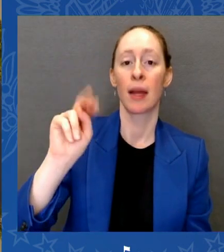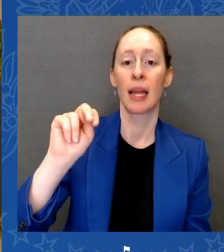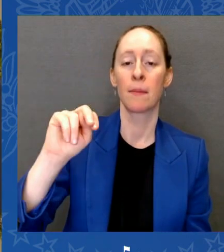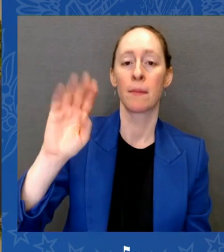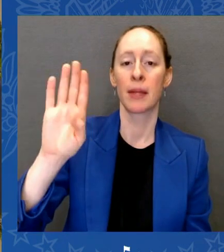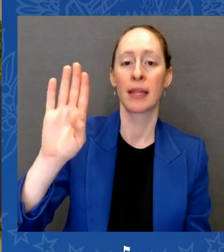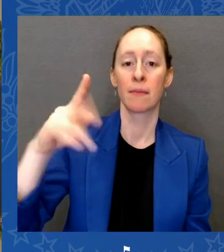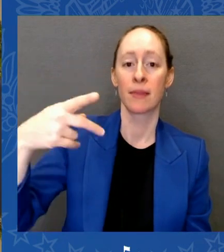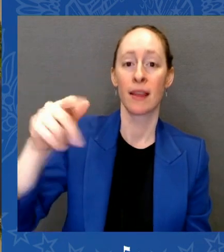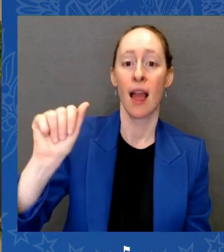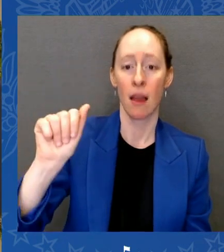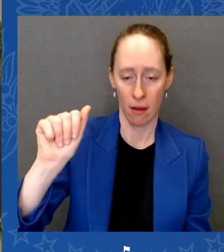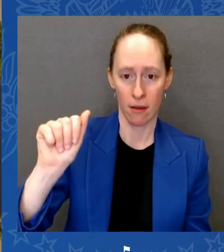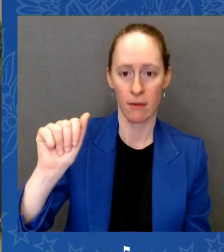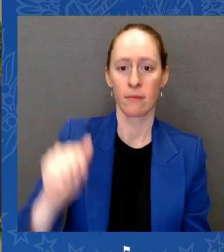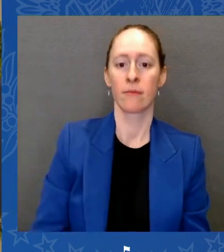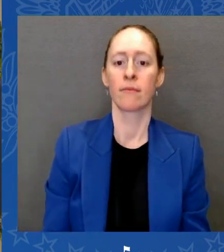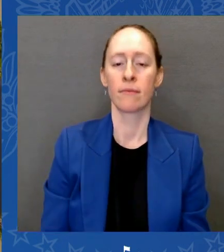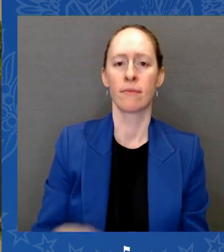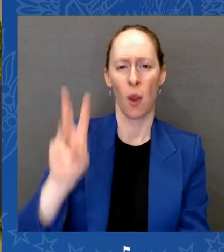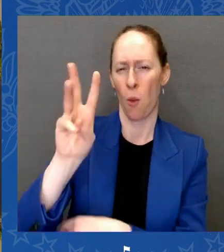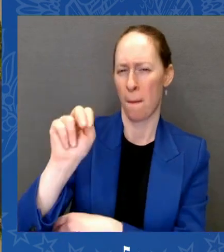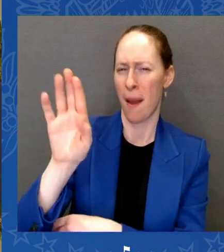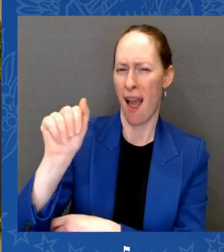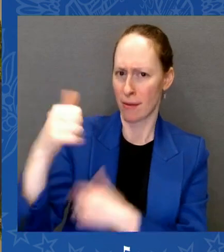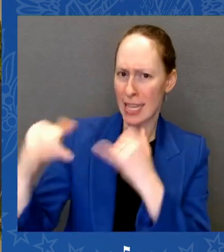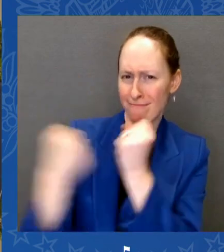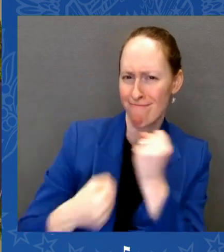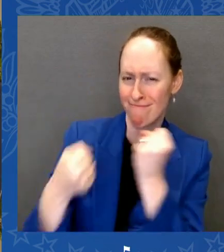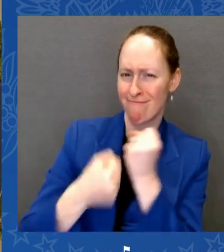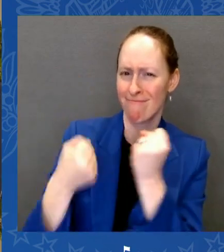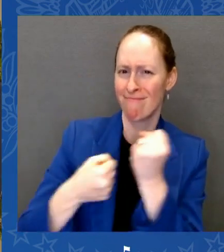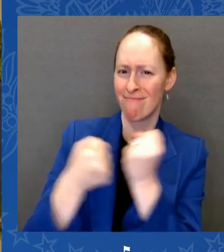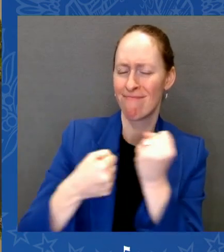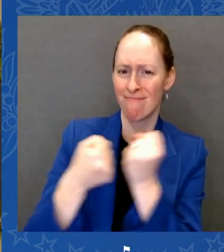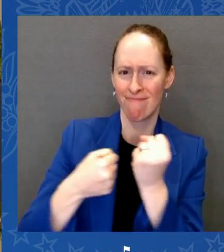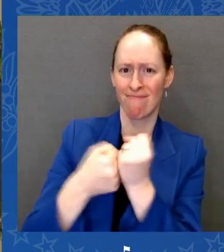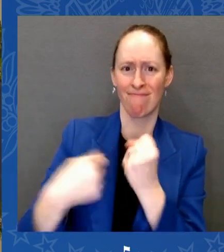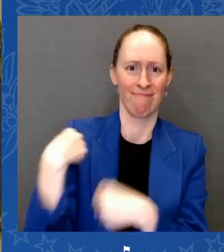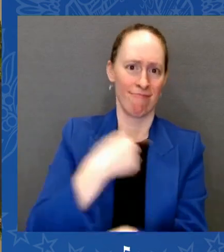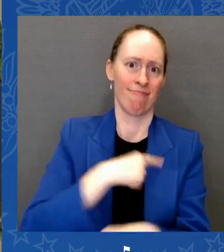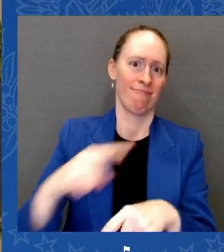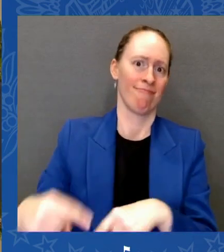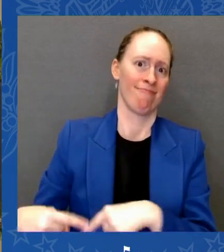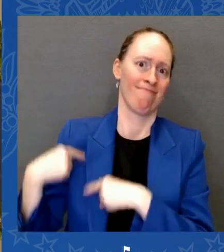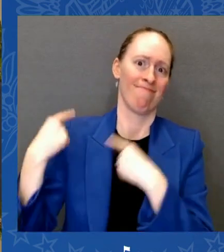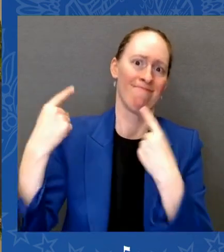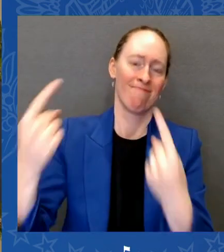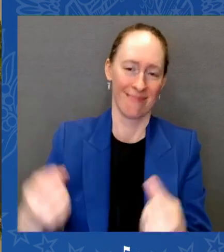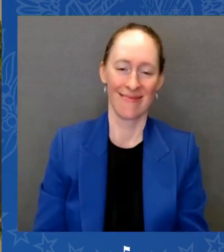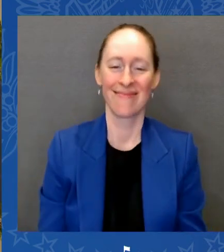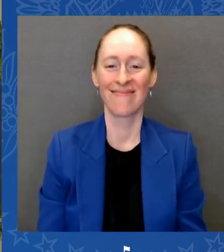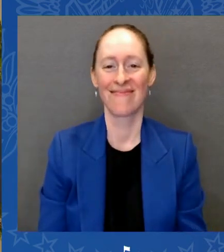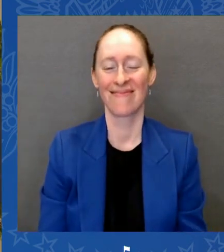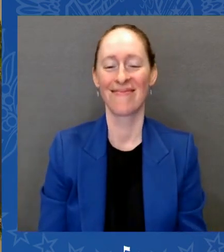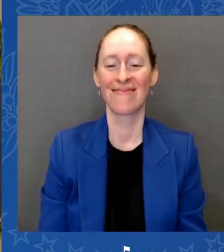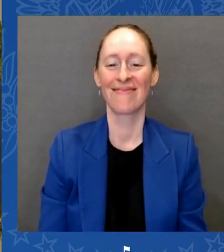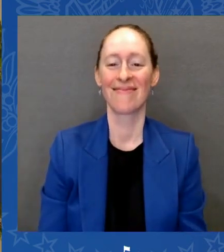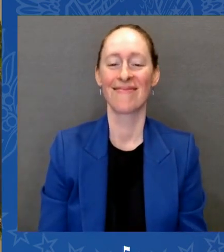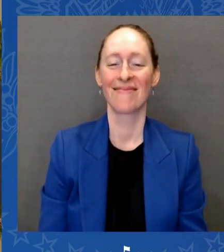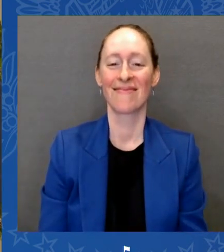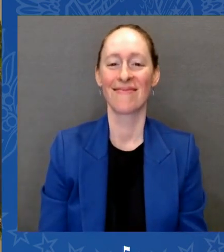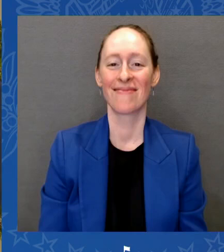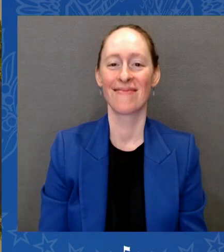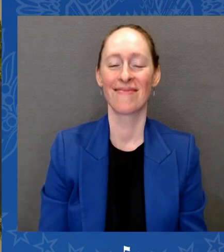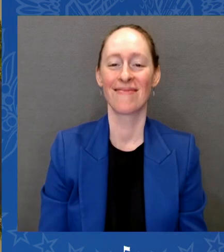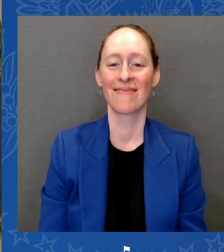also, you guys may not know this, but my family has been tremendously supported by the